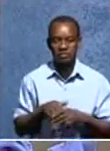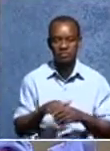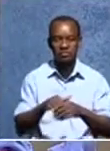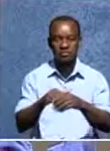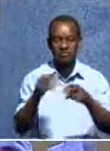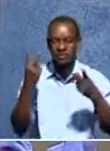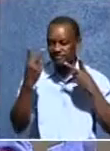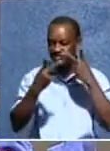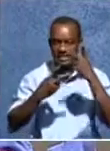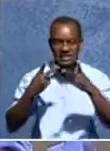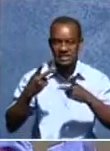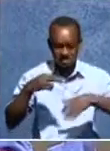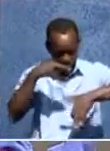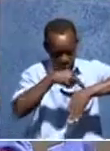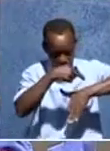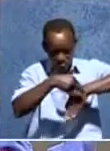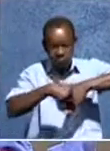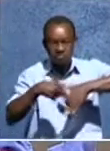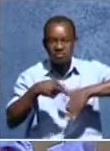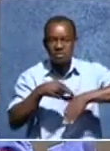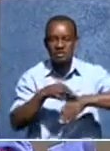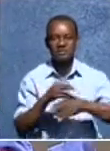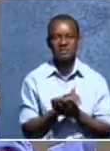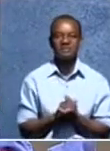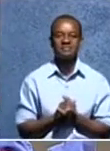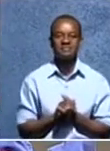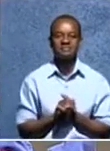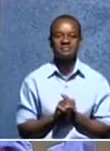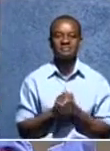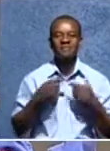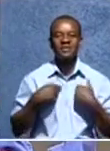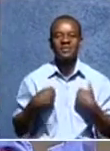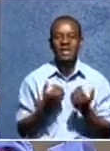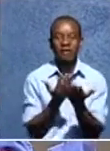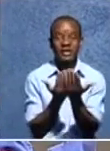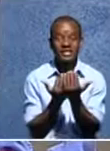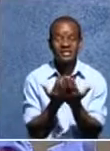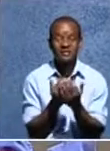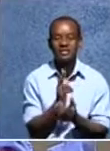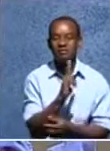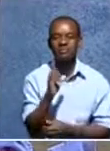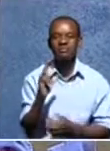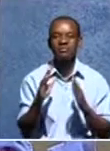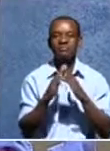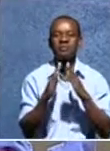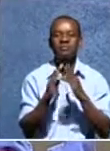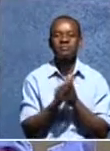great. We're slowly coming to the end of the program. We're still waiting for you at home to call us. Have you forgotten our telephone number? It